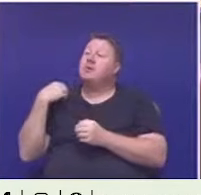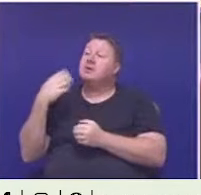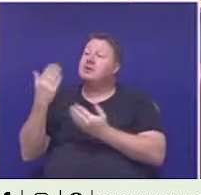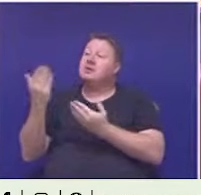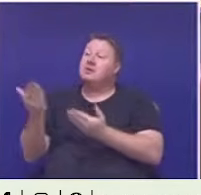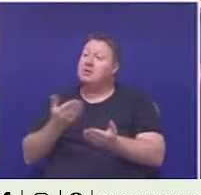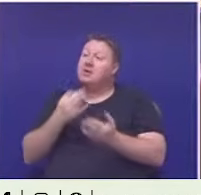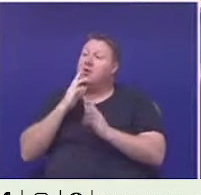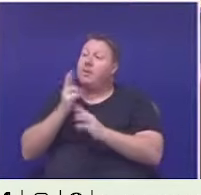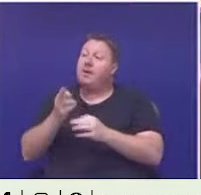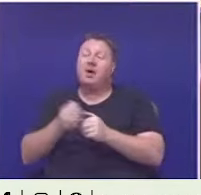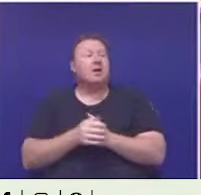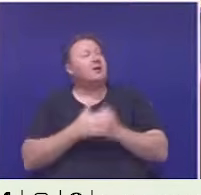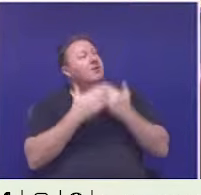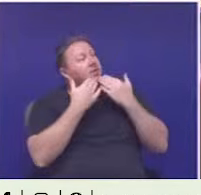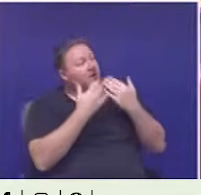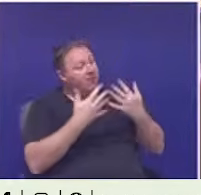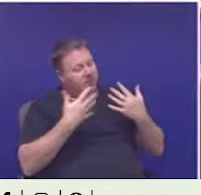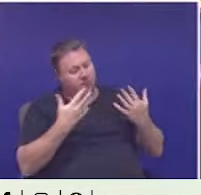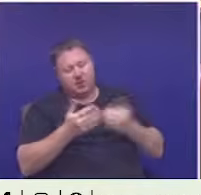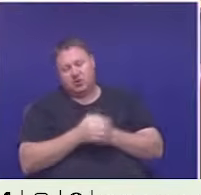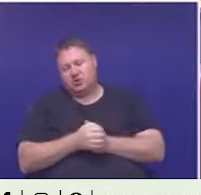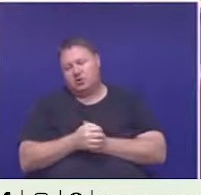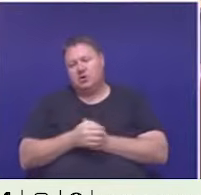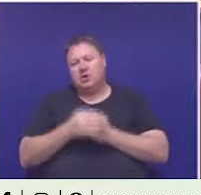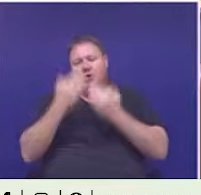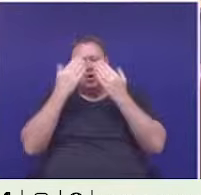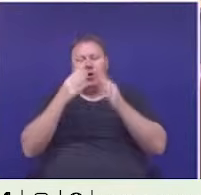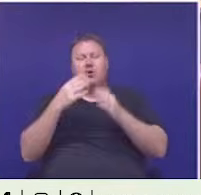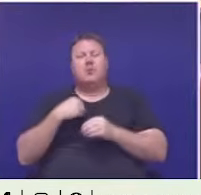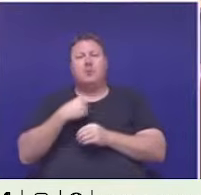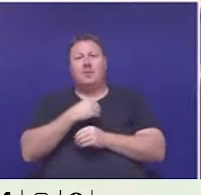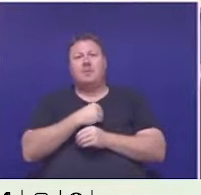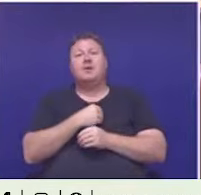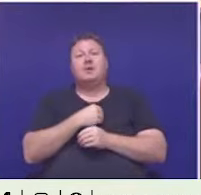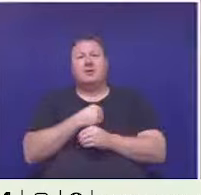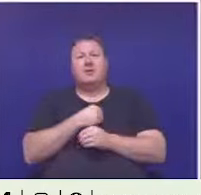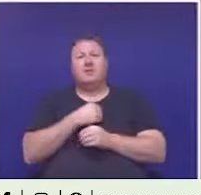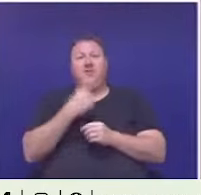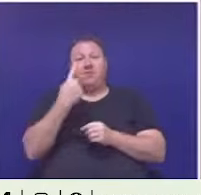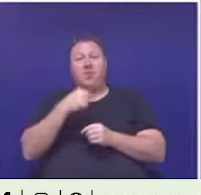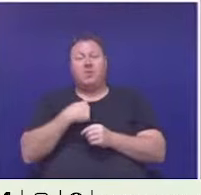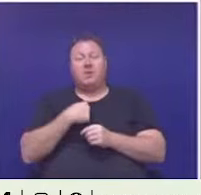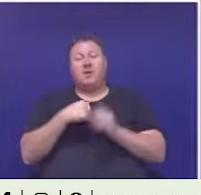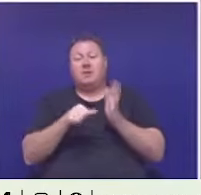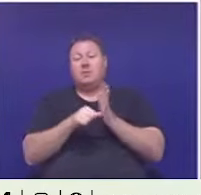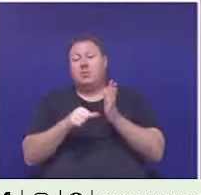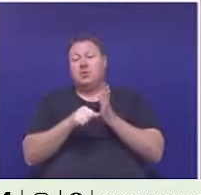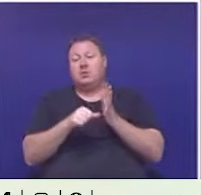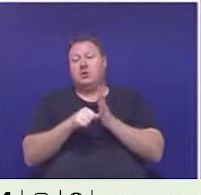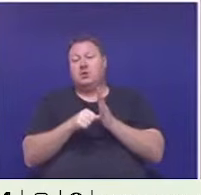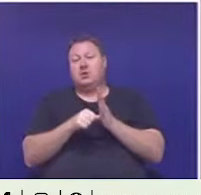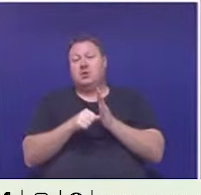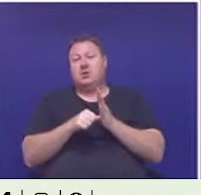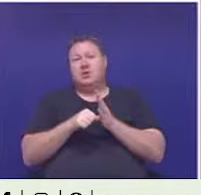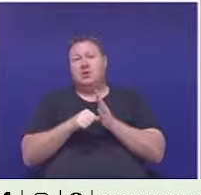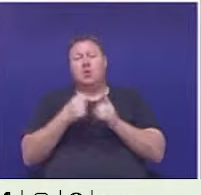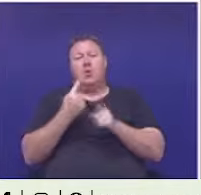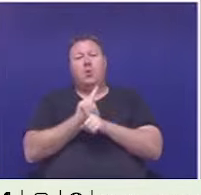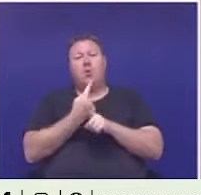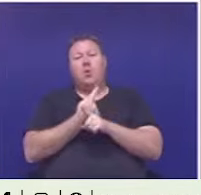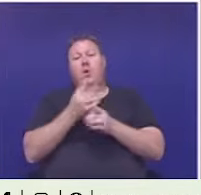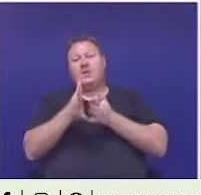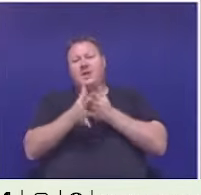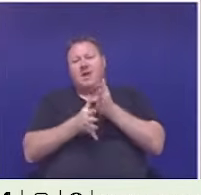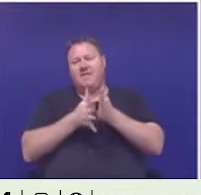much. And an honourable member, I think for me, what is also quite important is, and I'm always very careful not